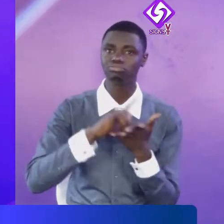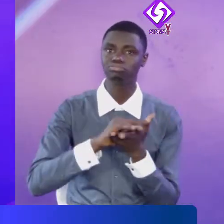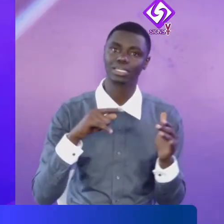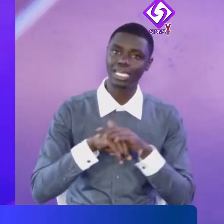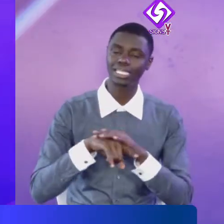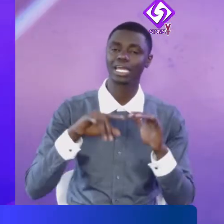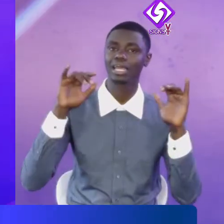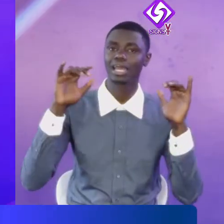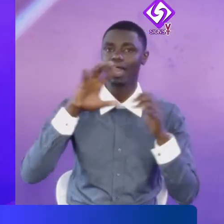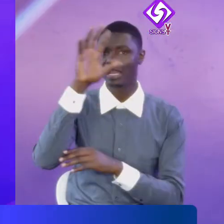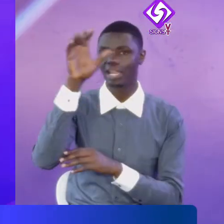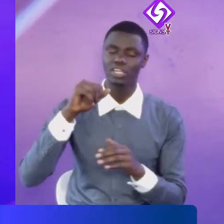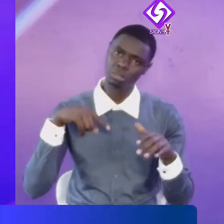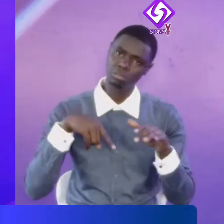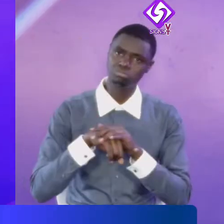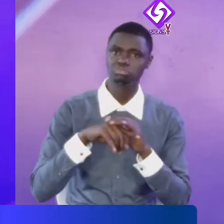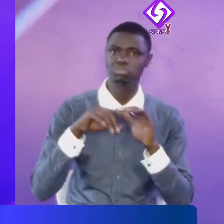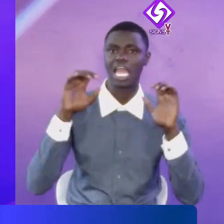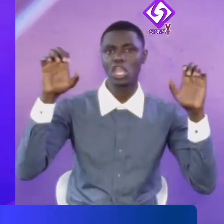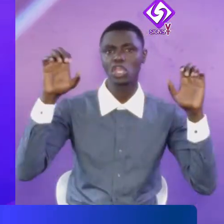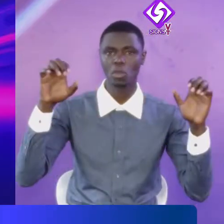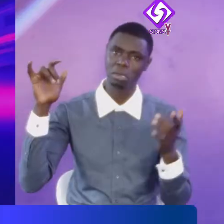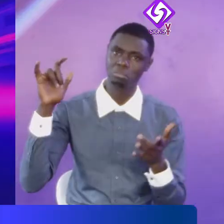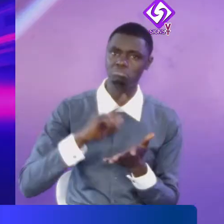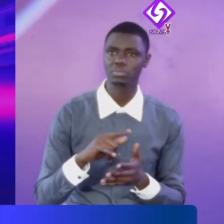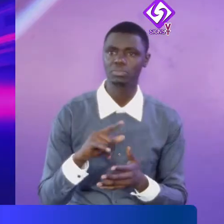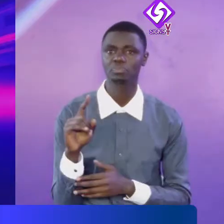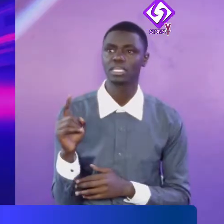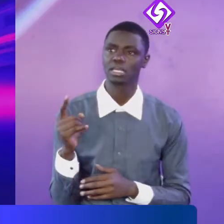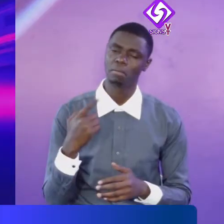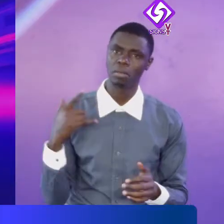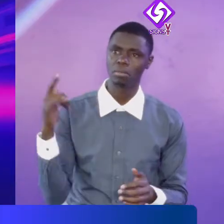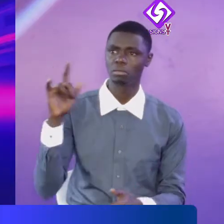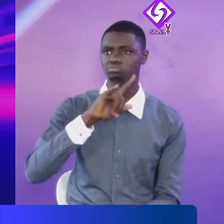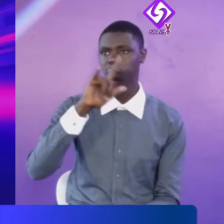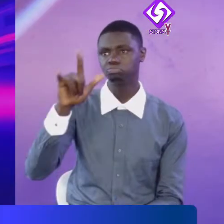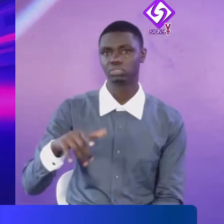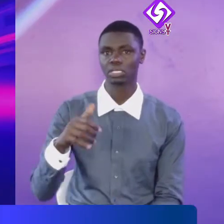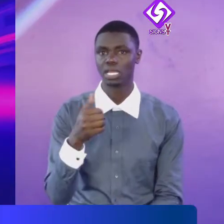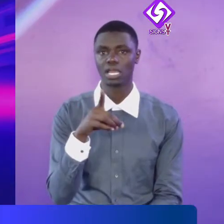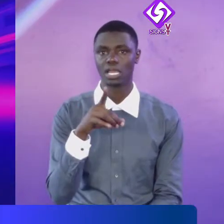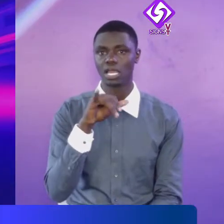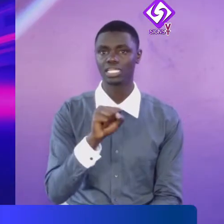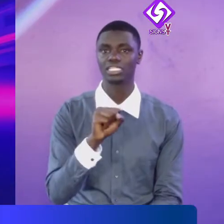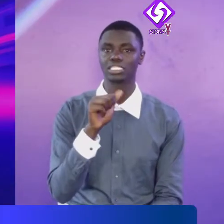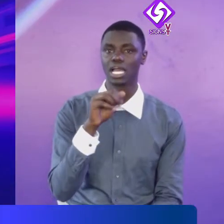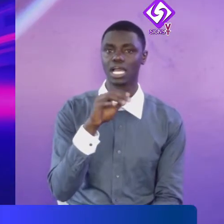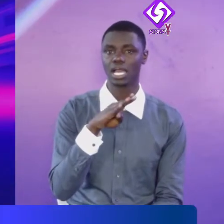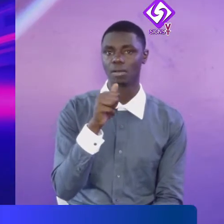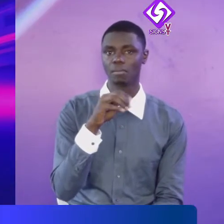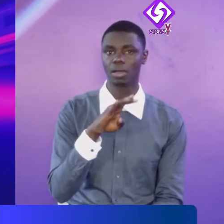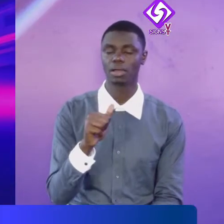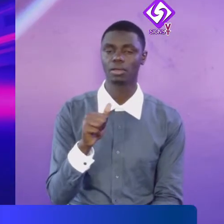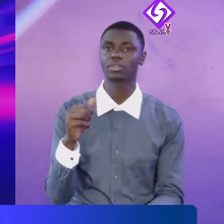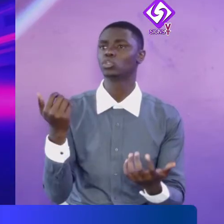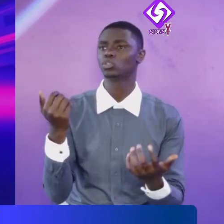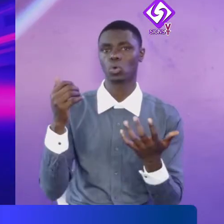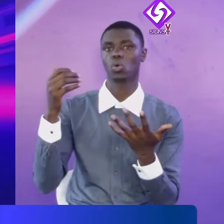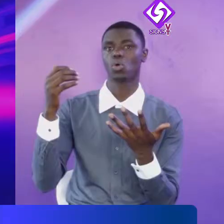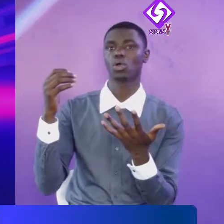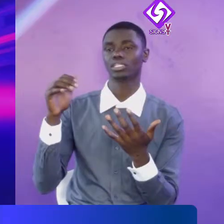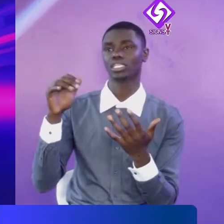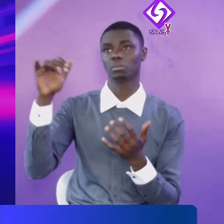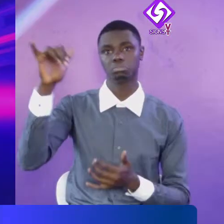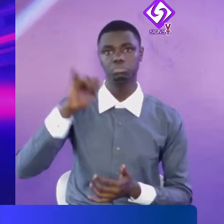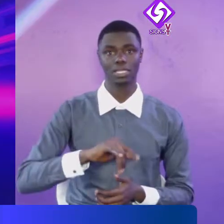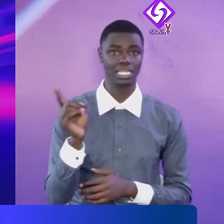airline. So I took Ethiopian airline, I passed through Addis Ababa. Yeah. When I landed in Nairobi, on my belt,